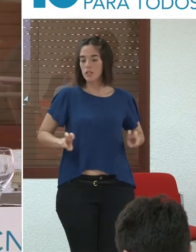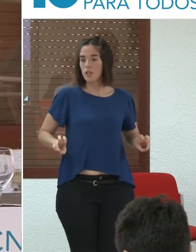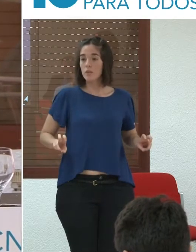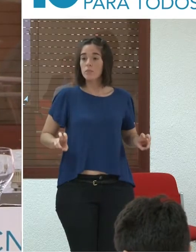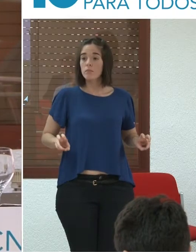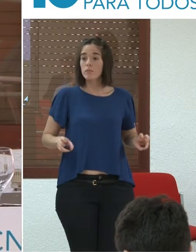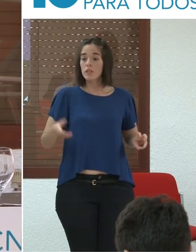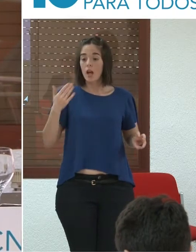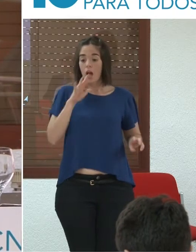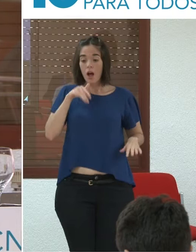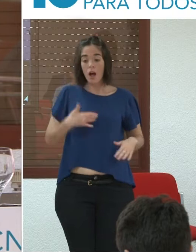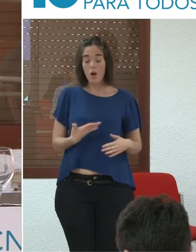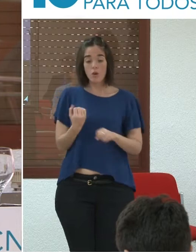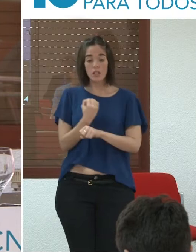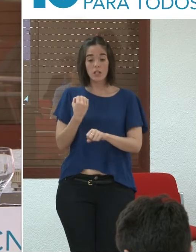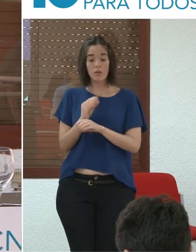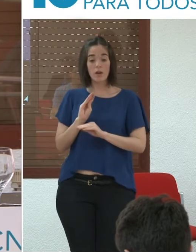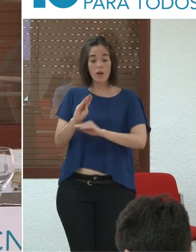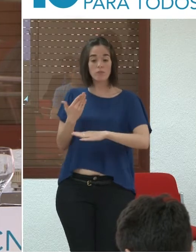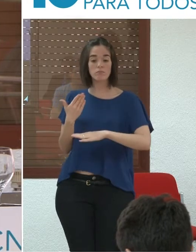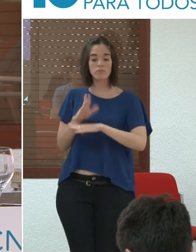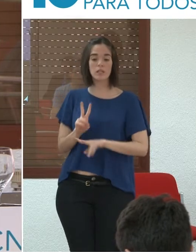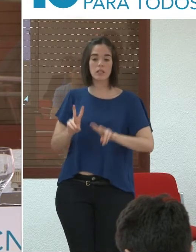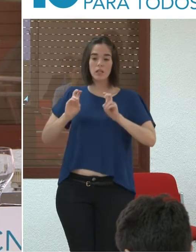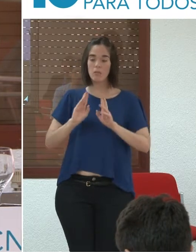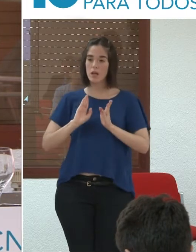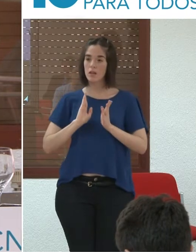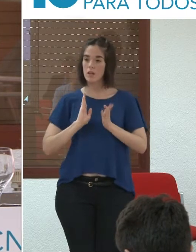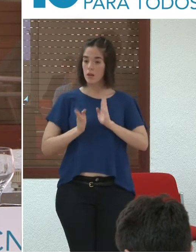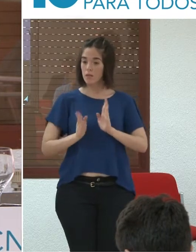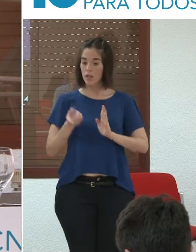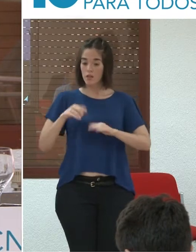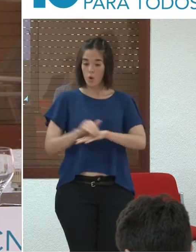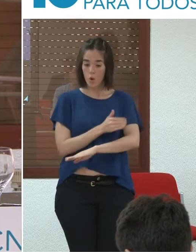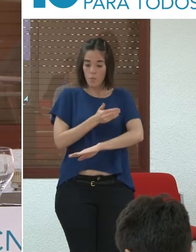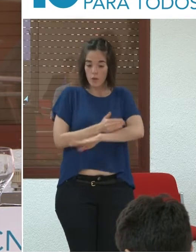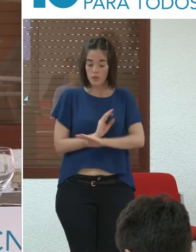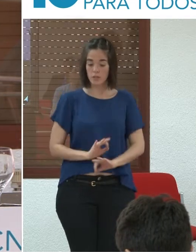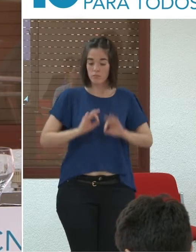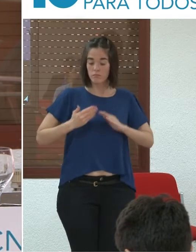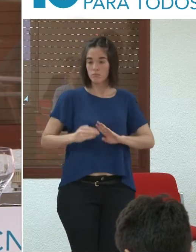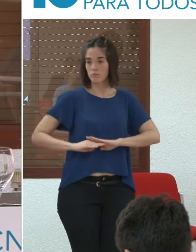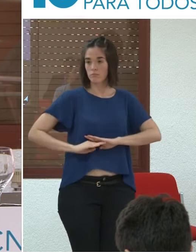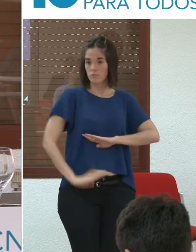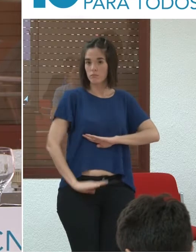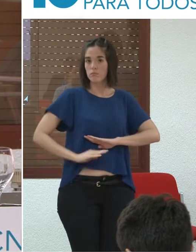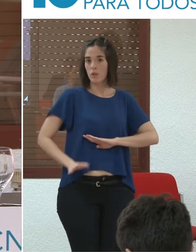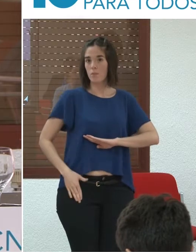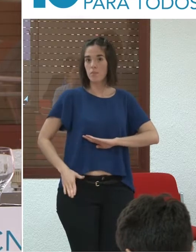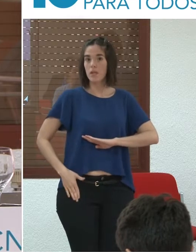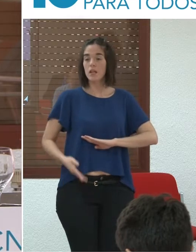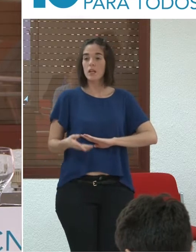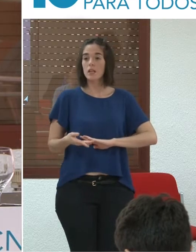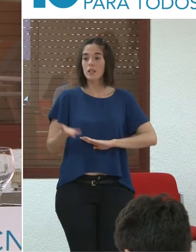mesa wonderful que nos van a presentar los speakers trabajos on de the rehabilitación table o that will prótesis present para wonderful rehabilitación del miembro inferior works y that they've además done